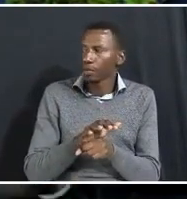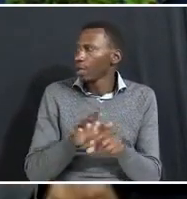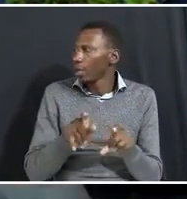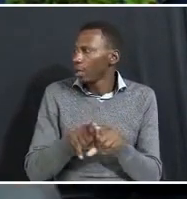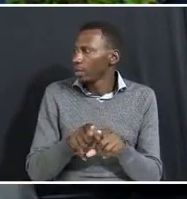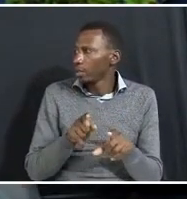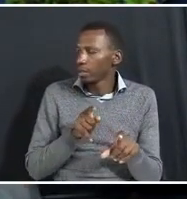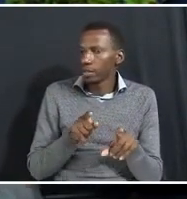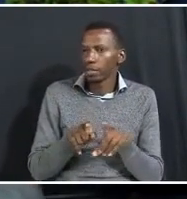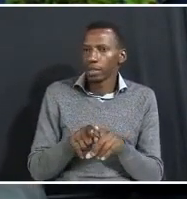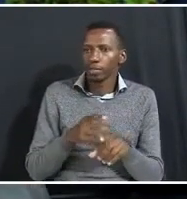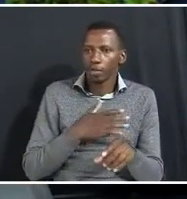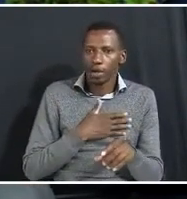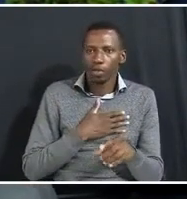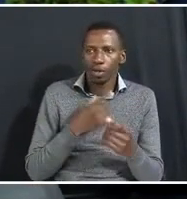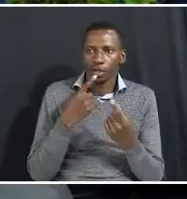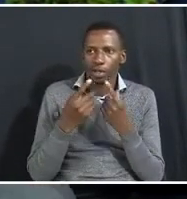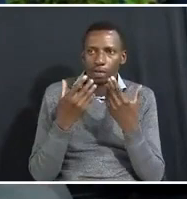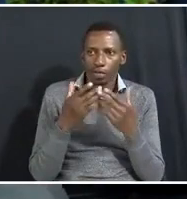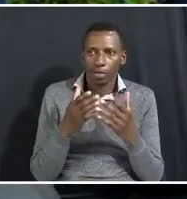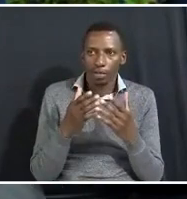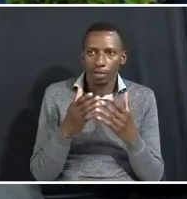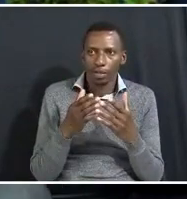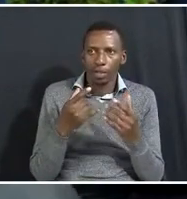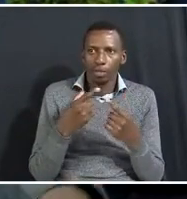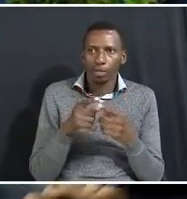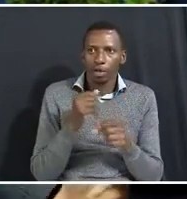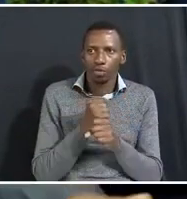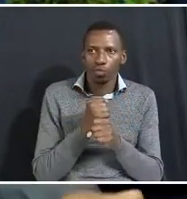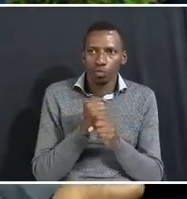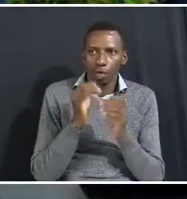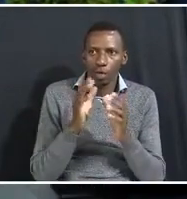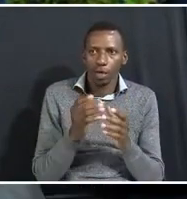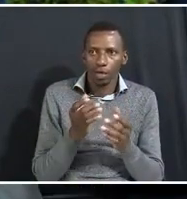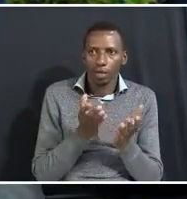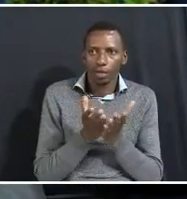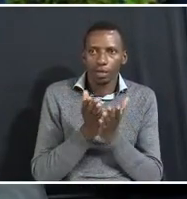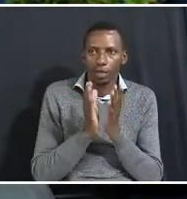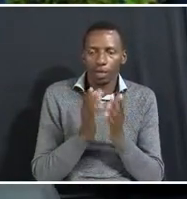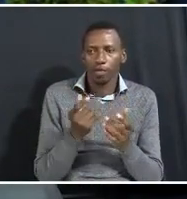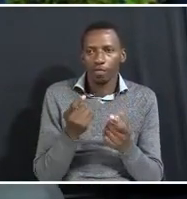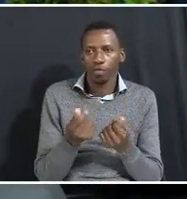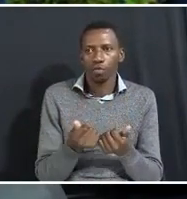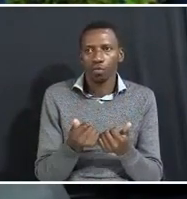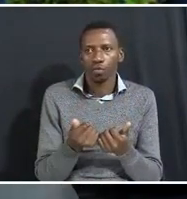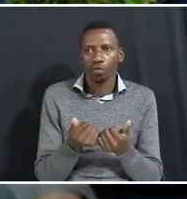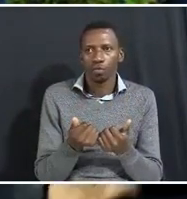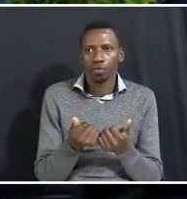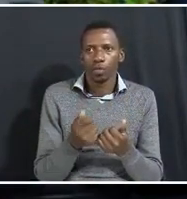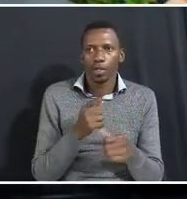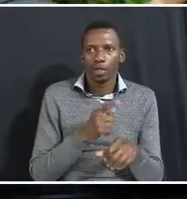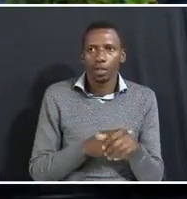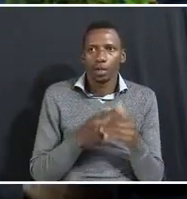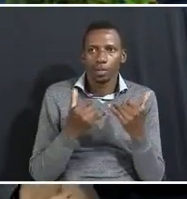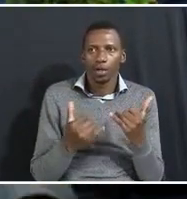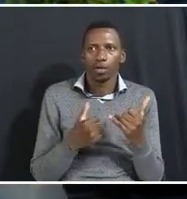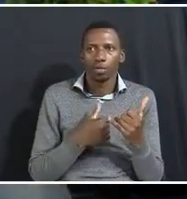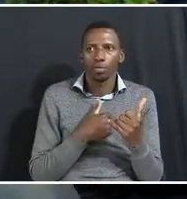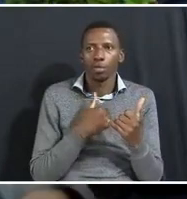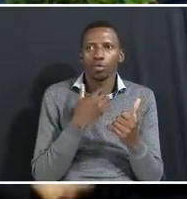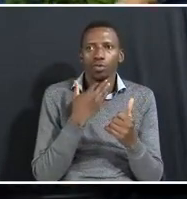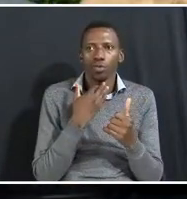our sister mentioned. The reapers are few, the people to serve are few. At this juncture, I want